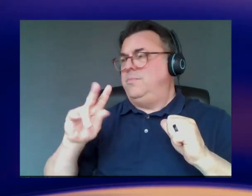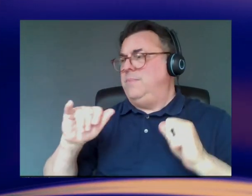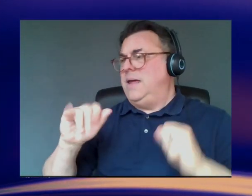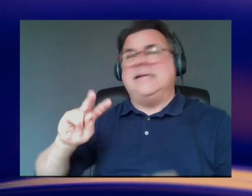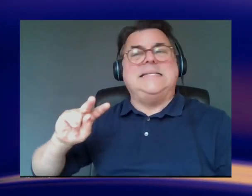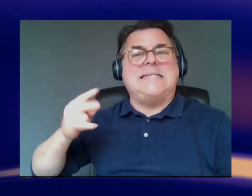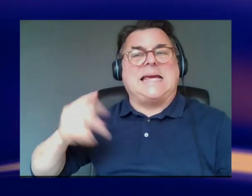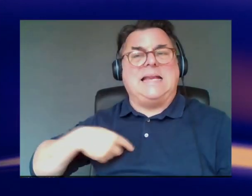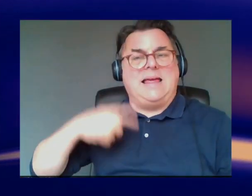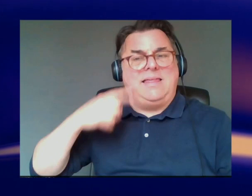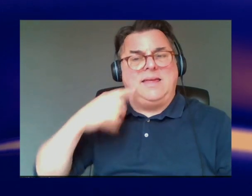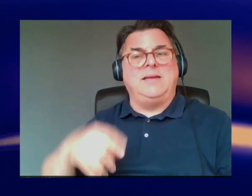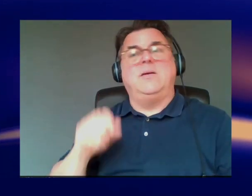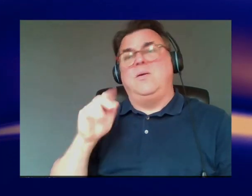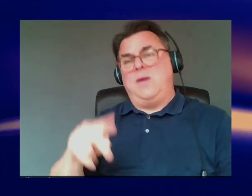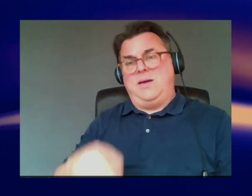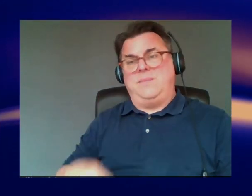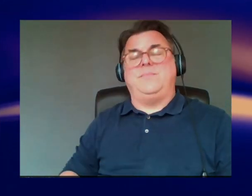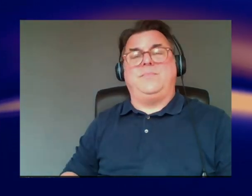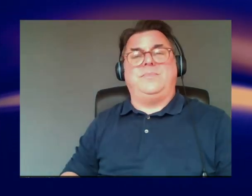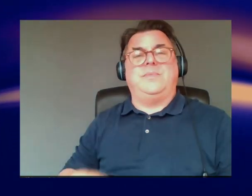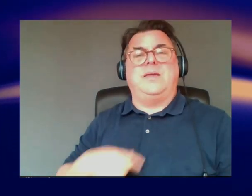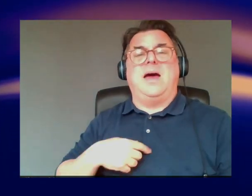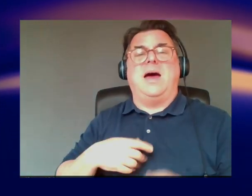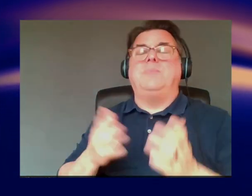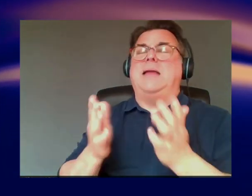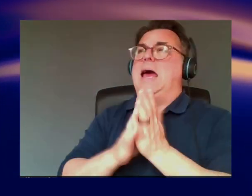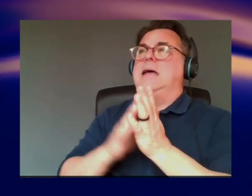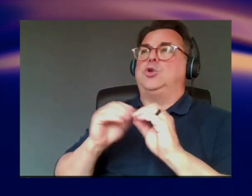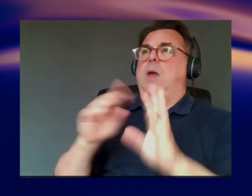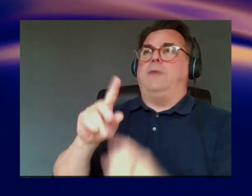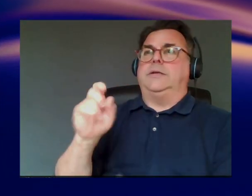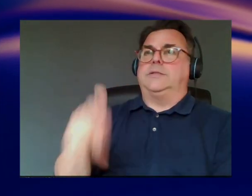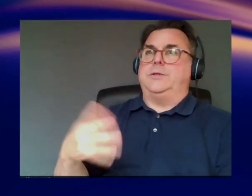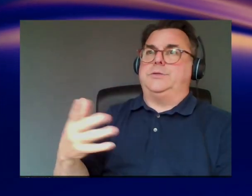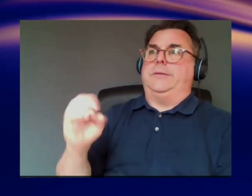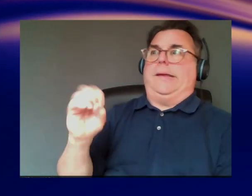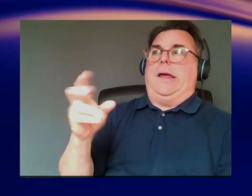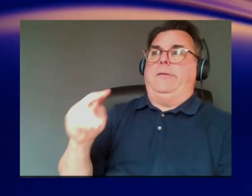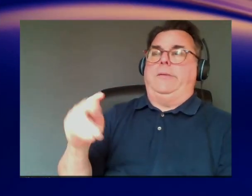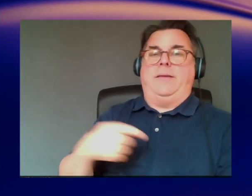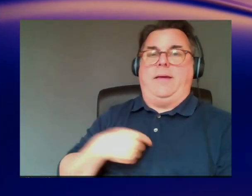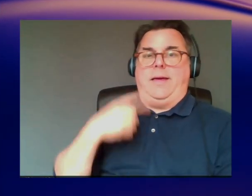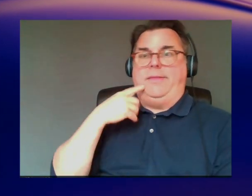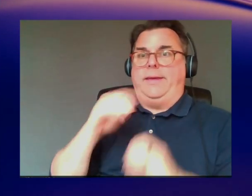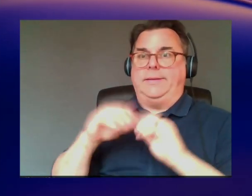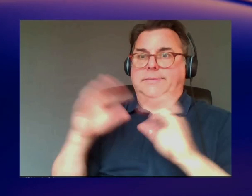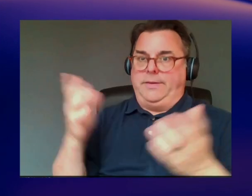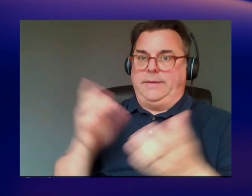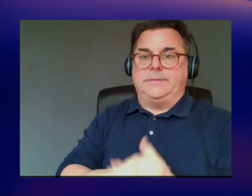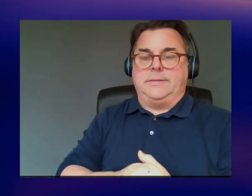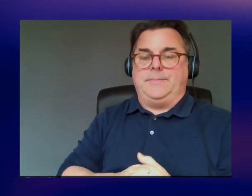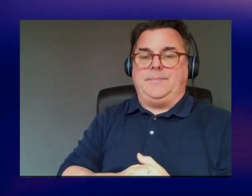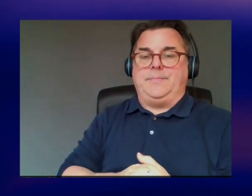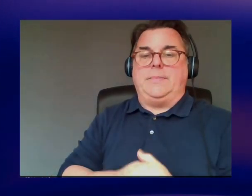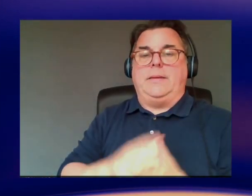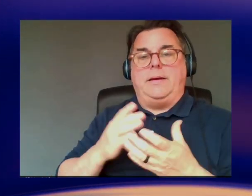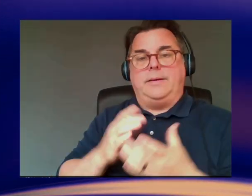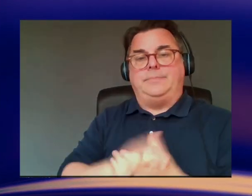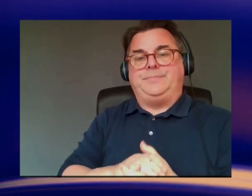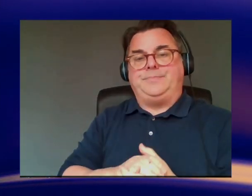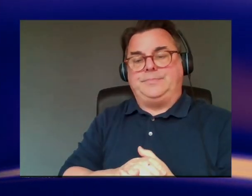helped us out with that. Episodes 2 and 3, we had Harrison Sherwin who helped us out. And then episode